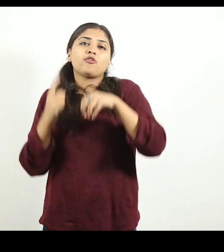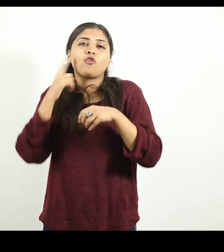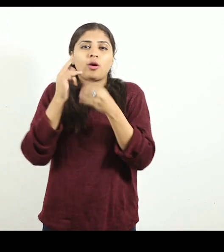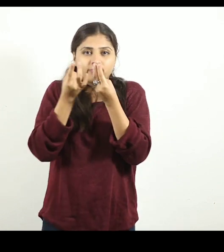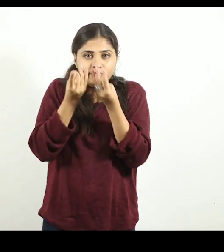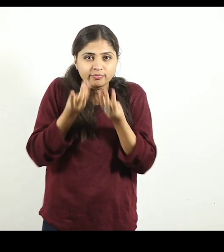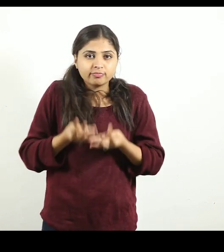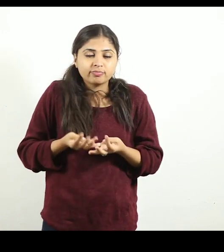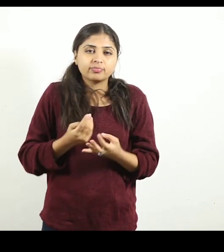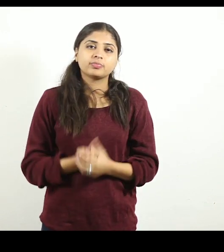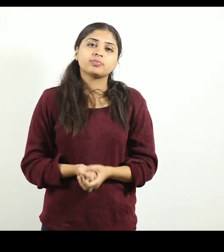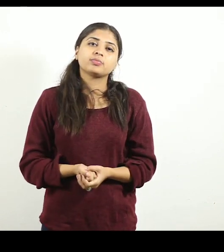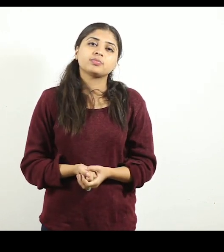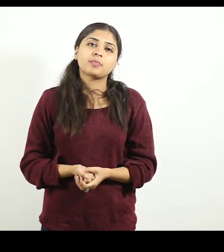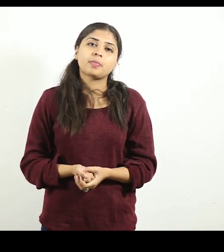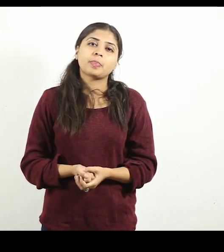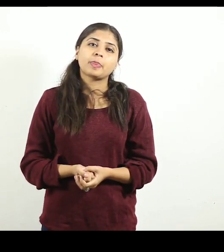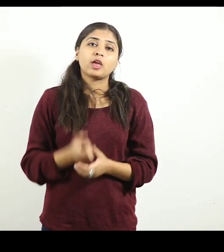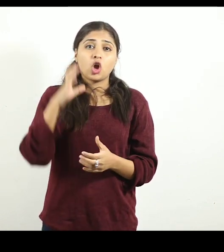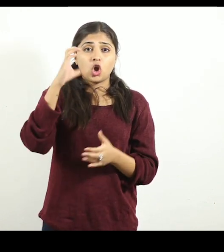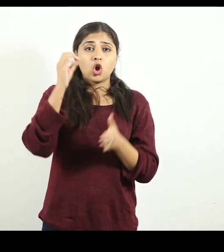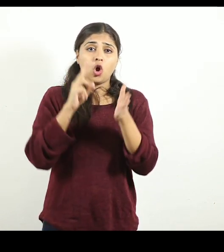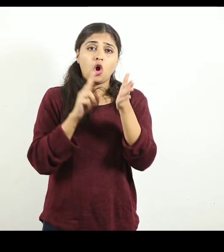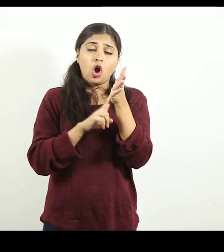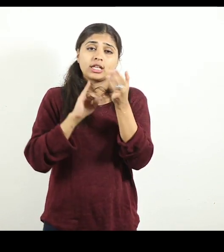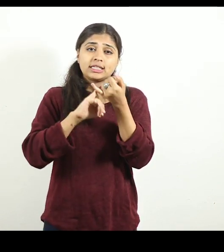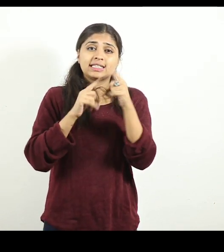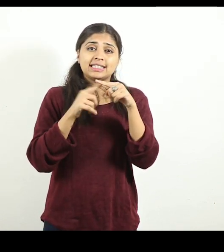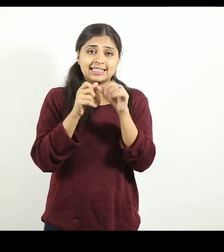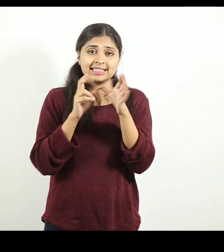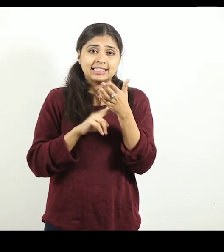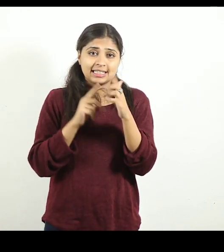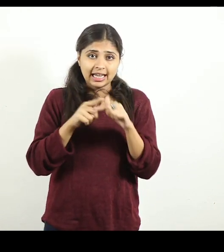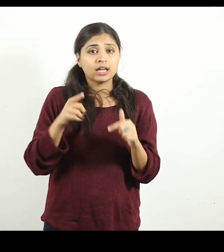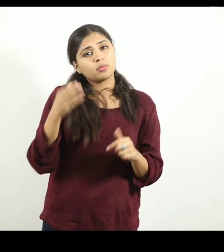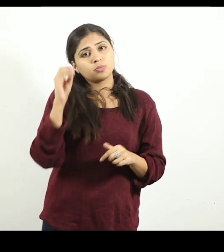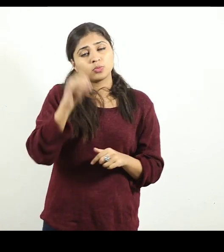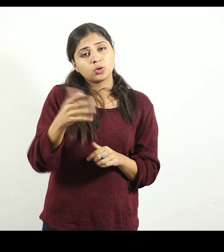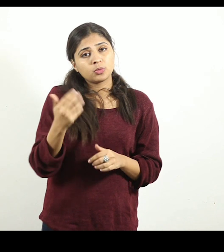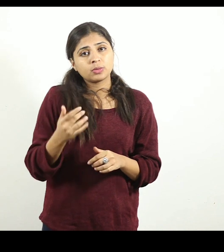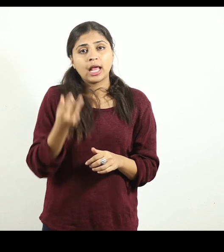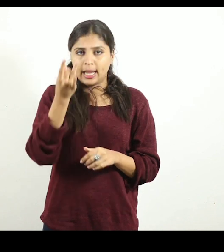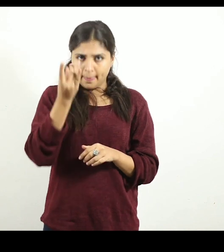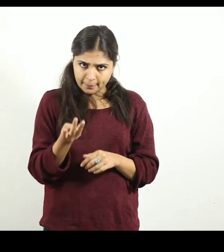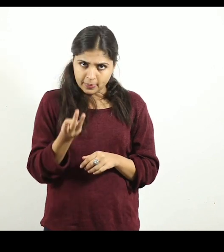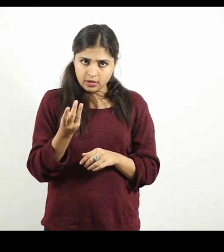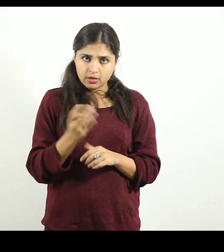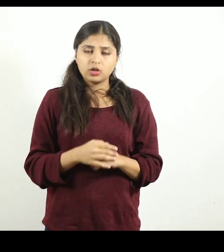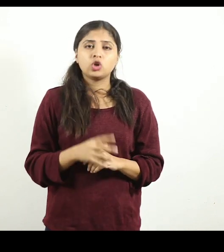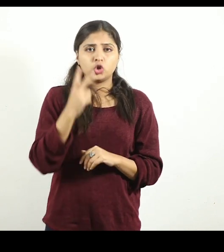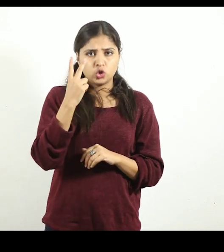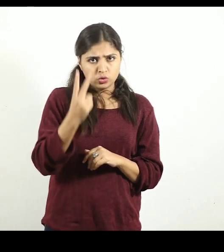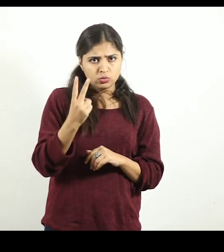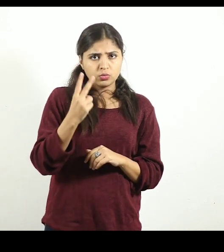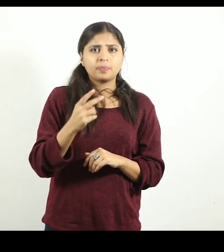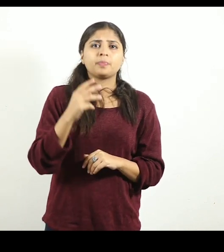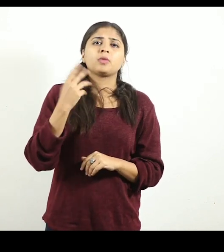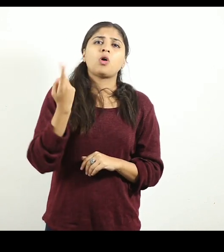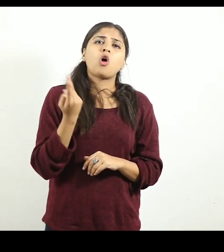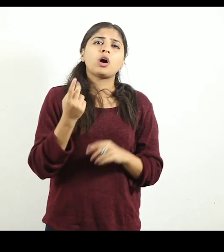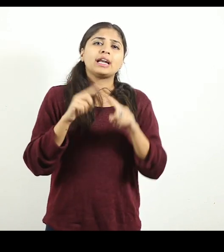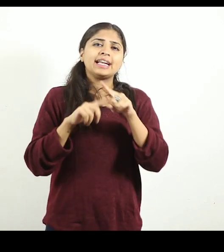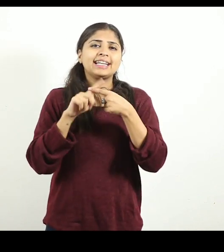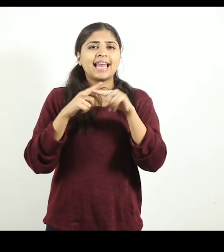Constants. You can also enter constants such as numbers, such as 2 or text values directly into the